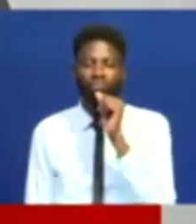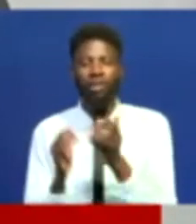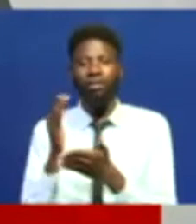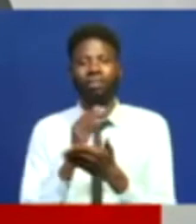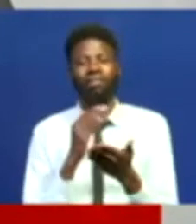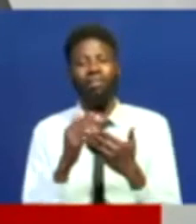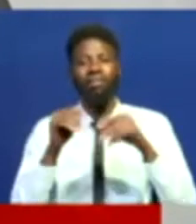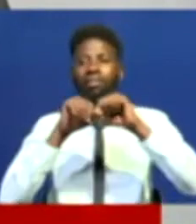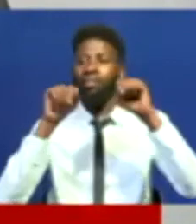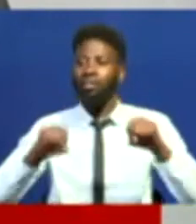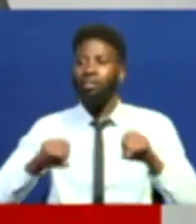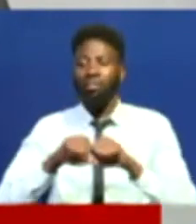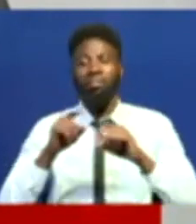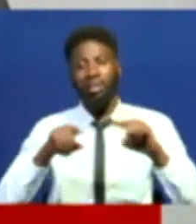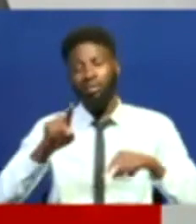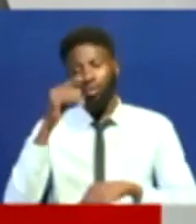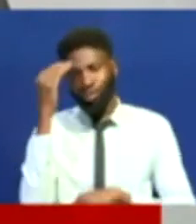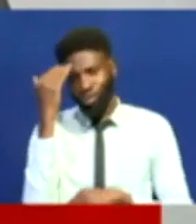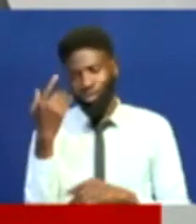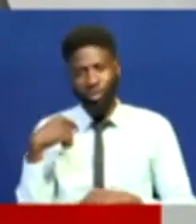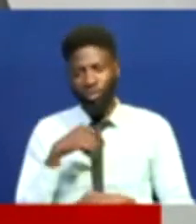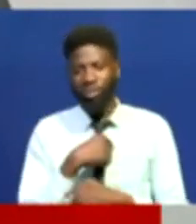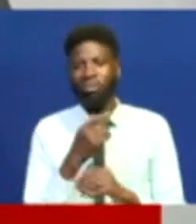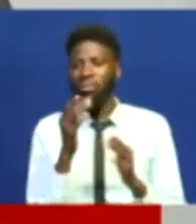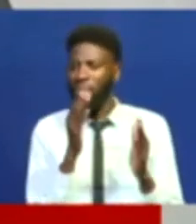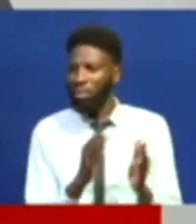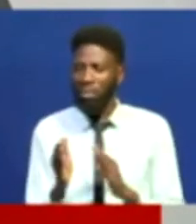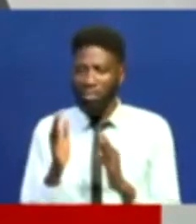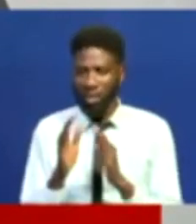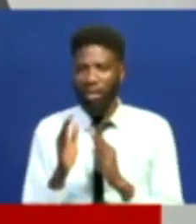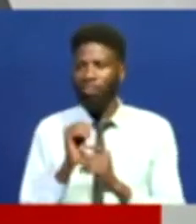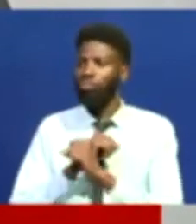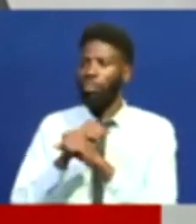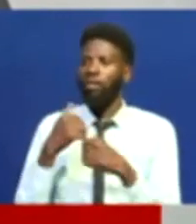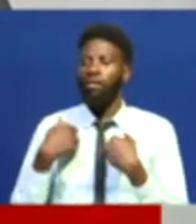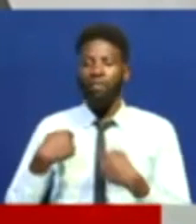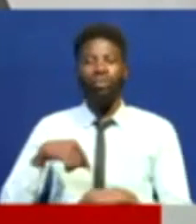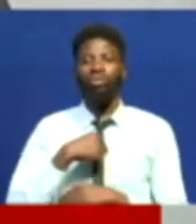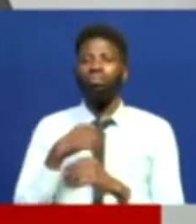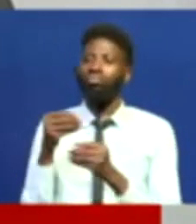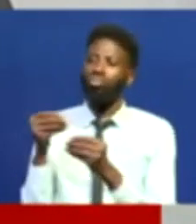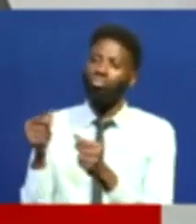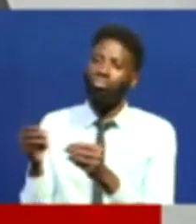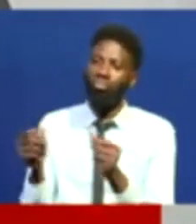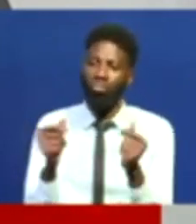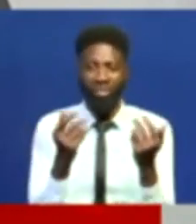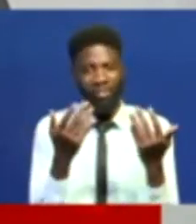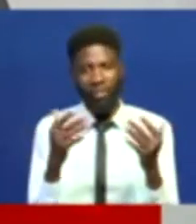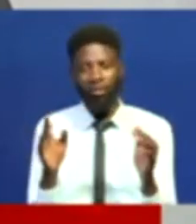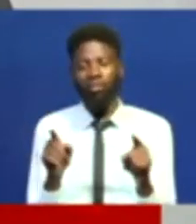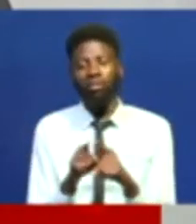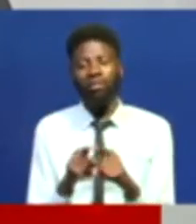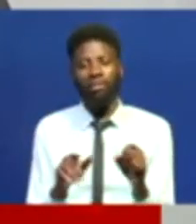systems. However, you know, because of the measures that we have been able to put in place, we were able to deal with those attacks mm-hmm. and, you know,